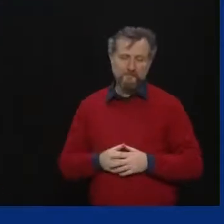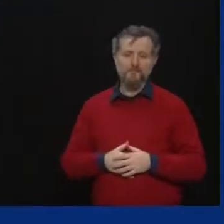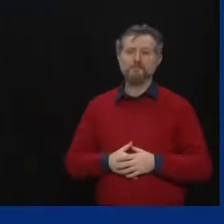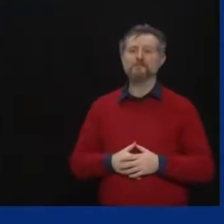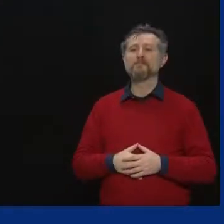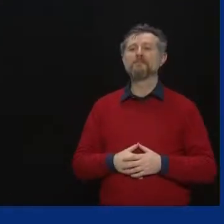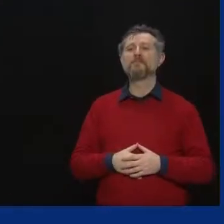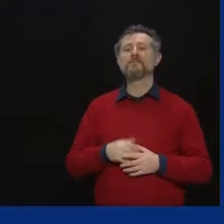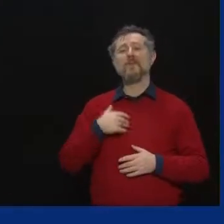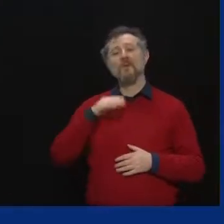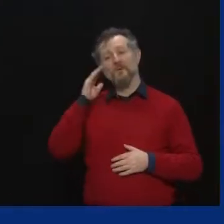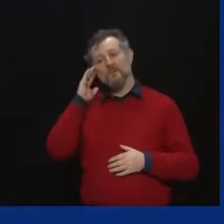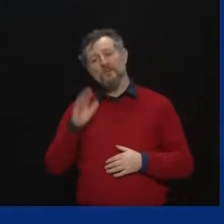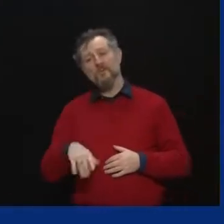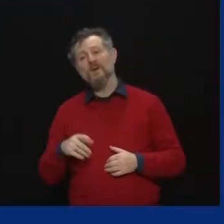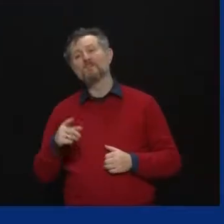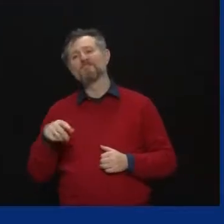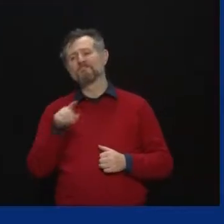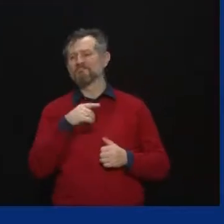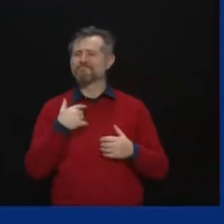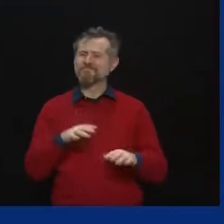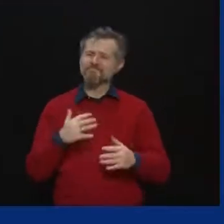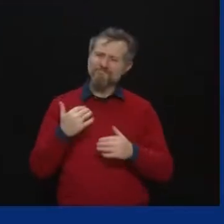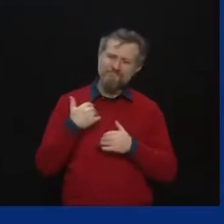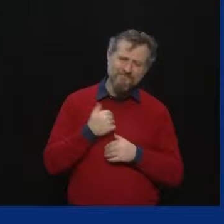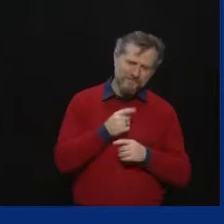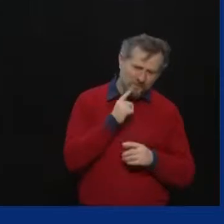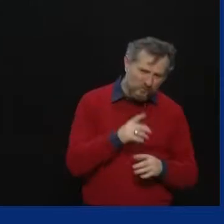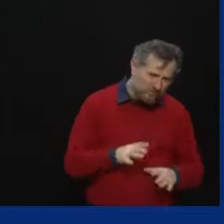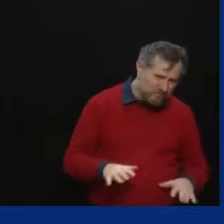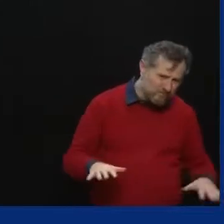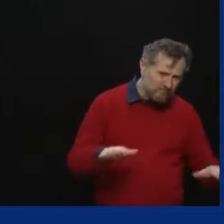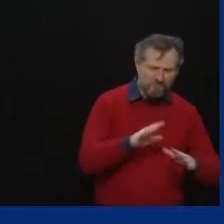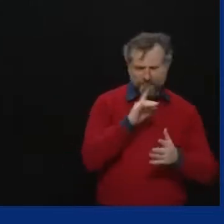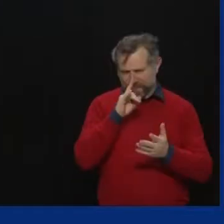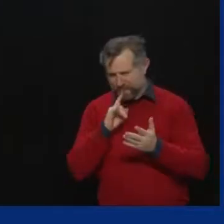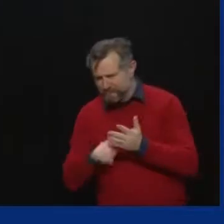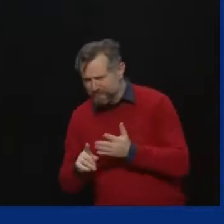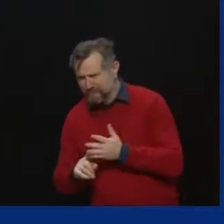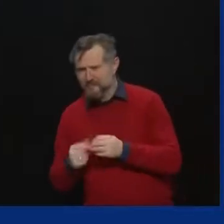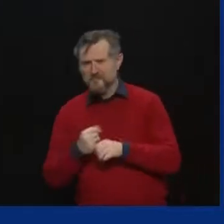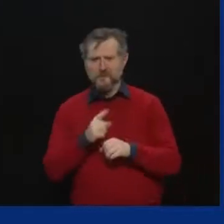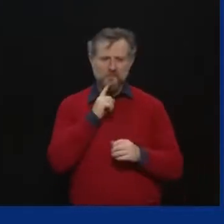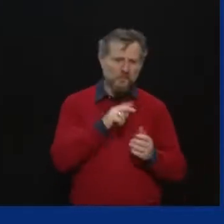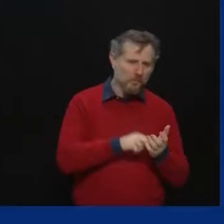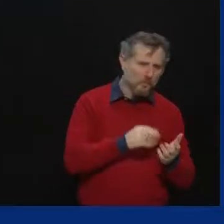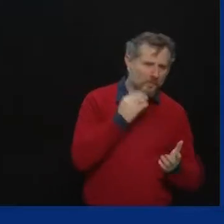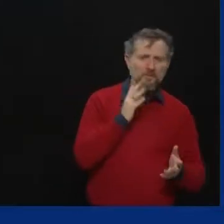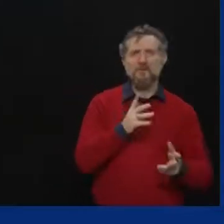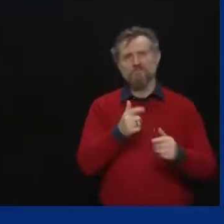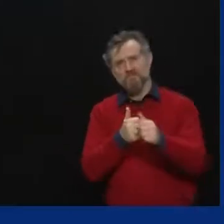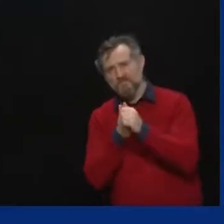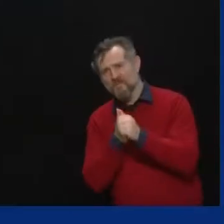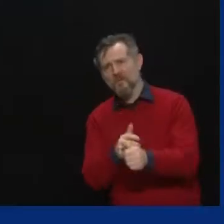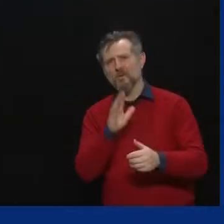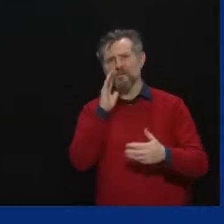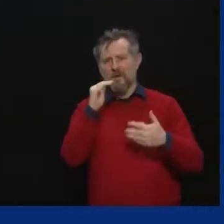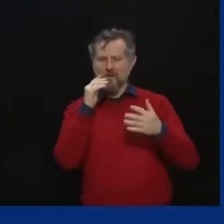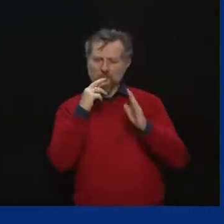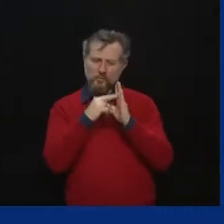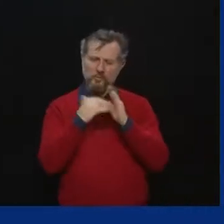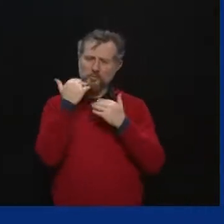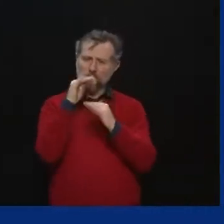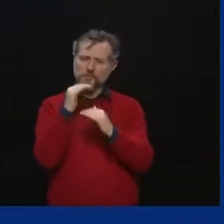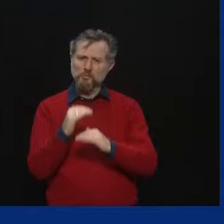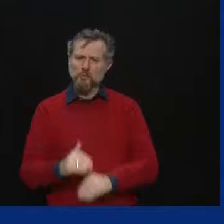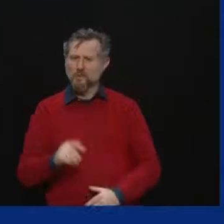an enforcement job to do the inspections to make sure that nursing homes are following all of the protocols. And we know